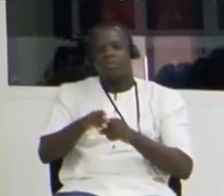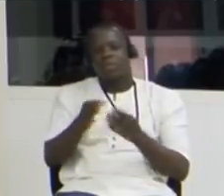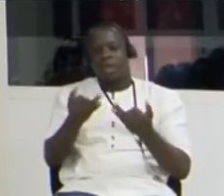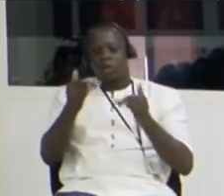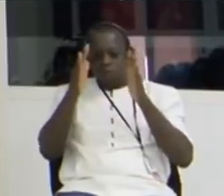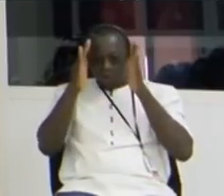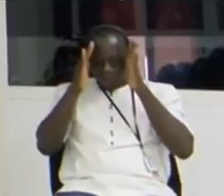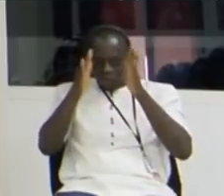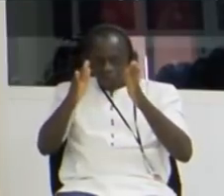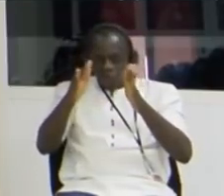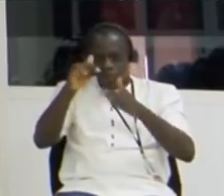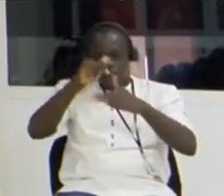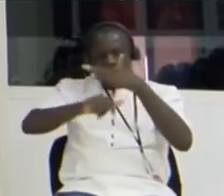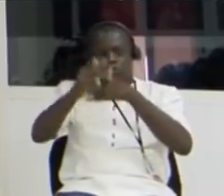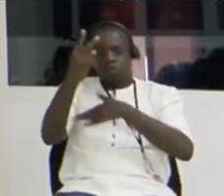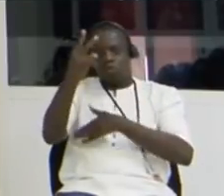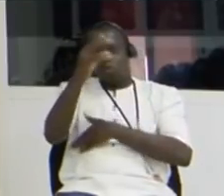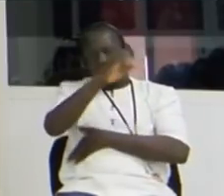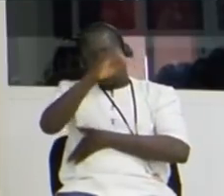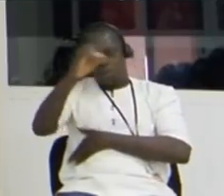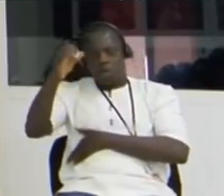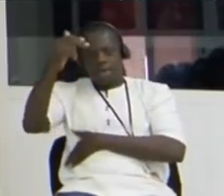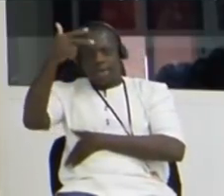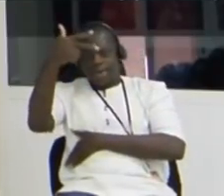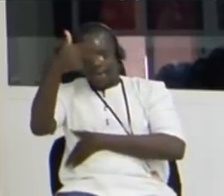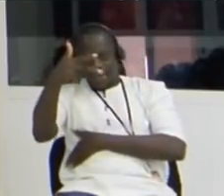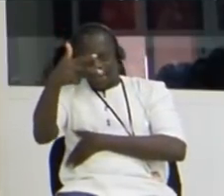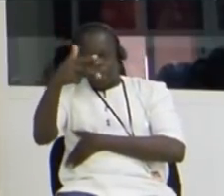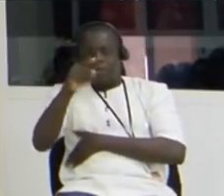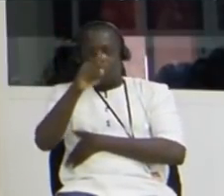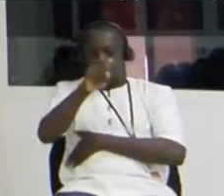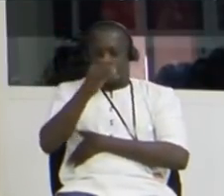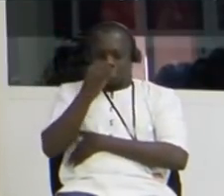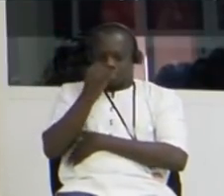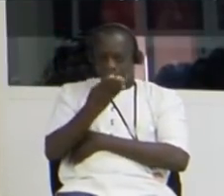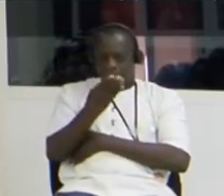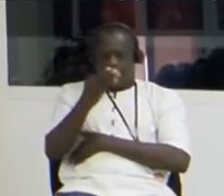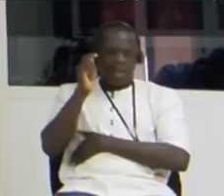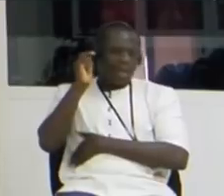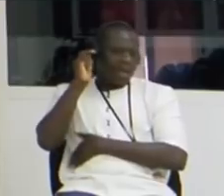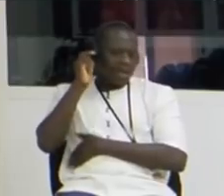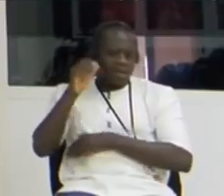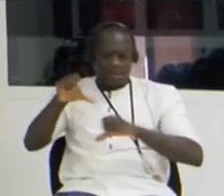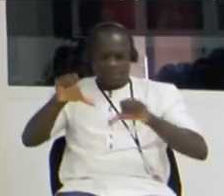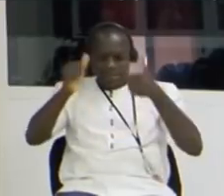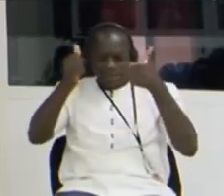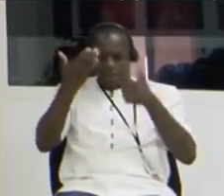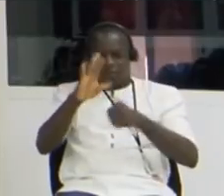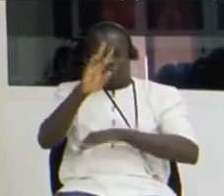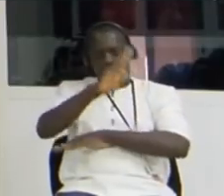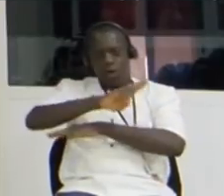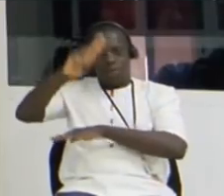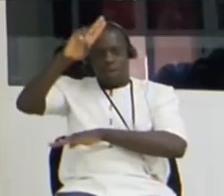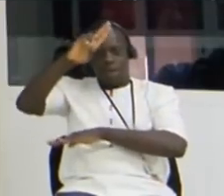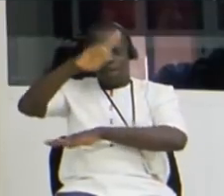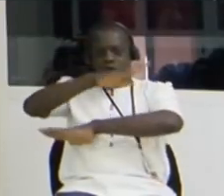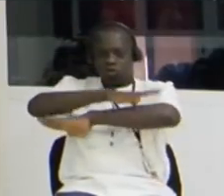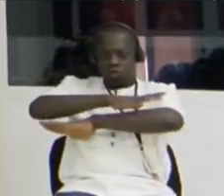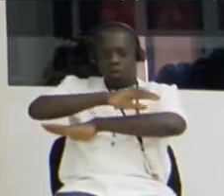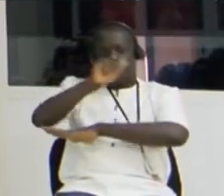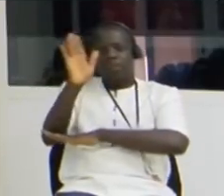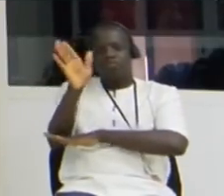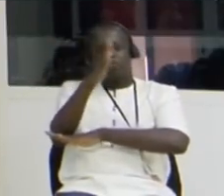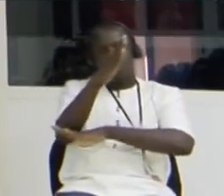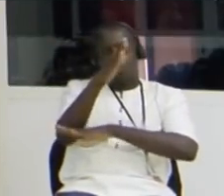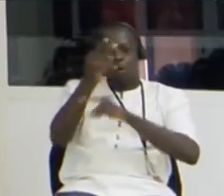2008. You mentioned that the girls started from the upper basic schools and went on to the